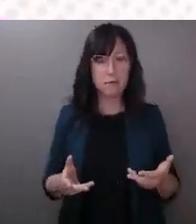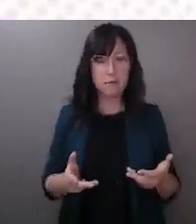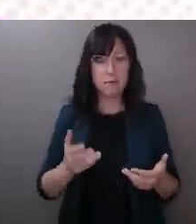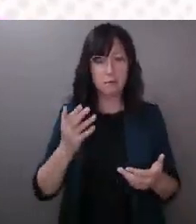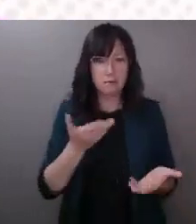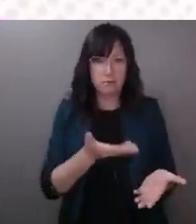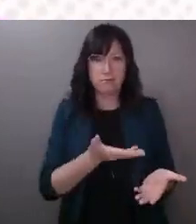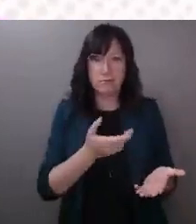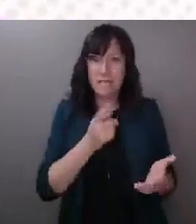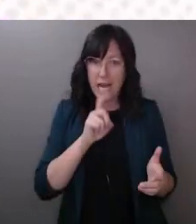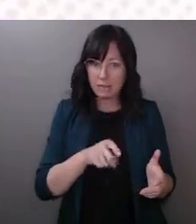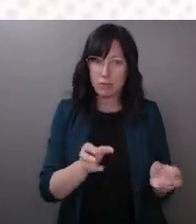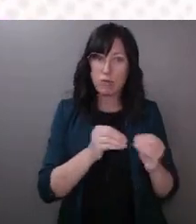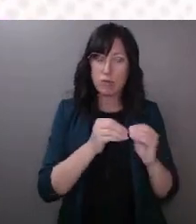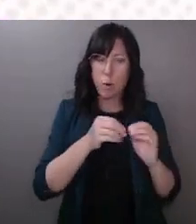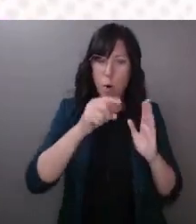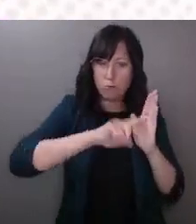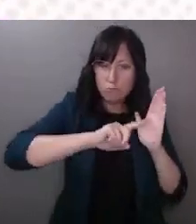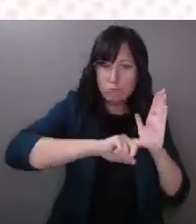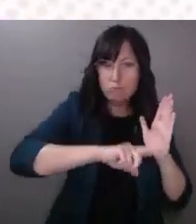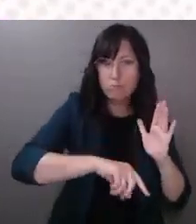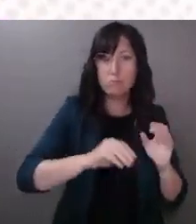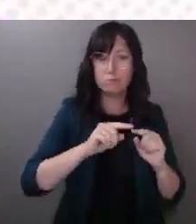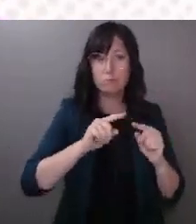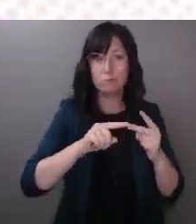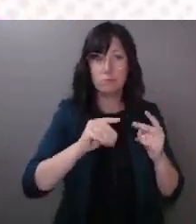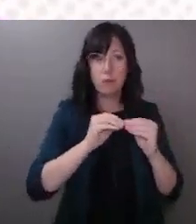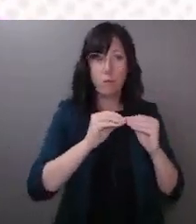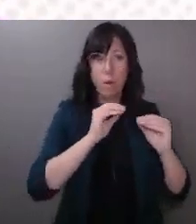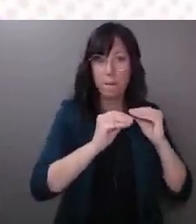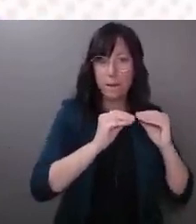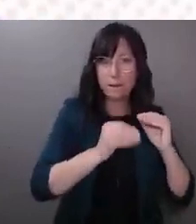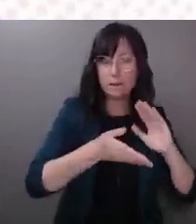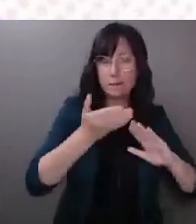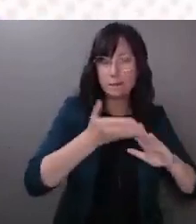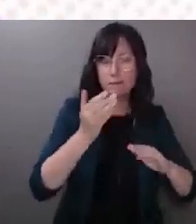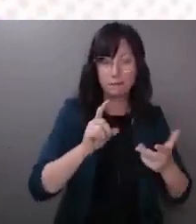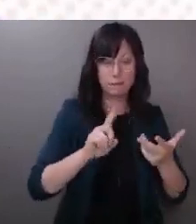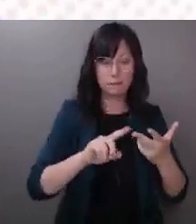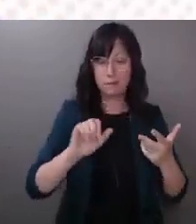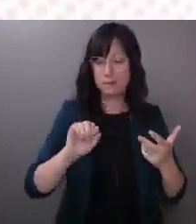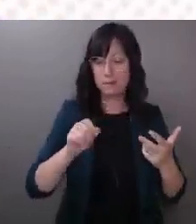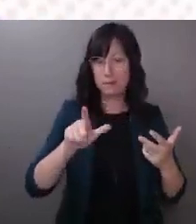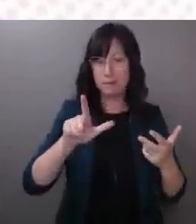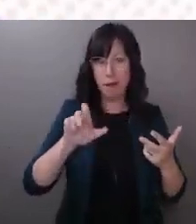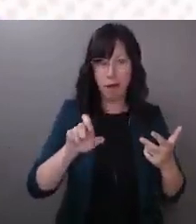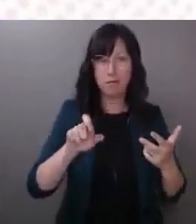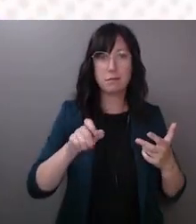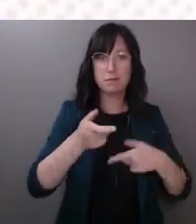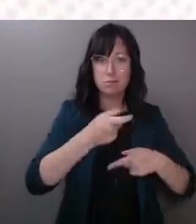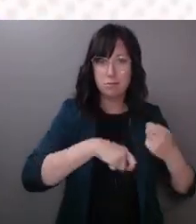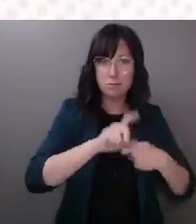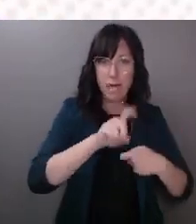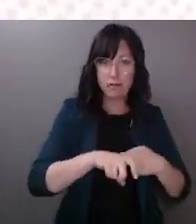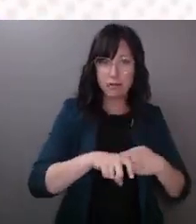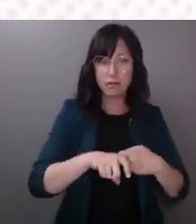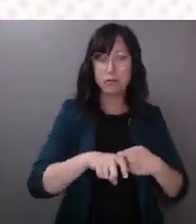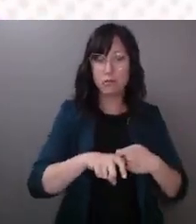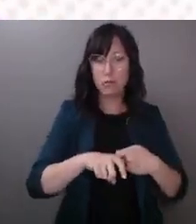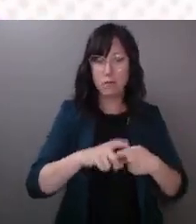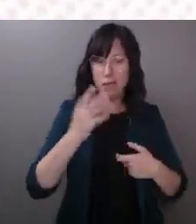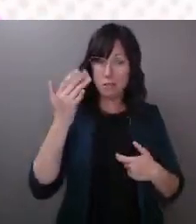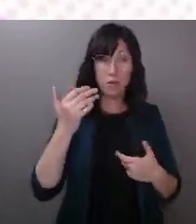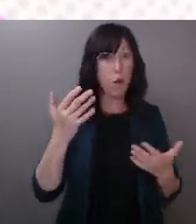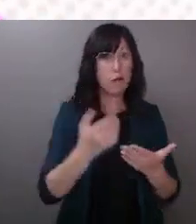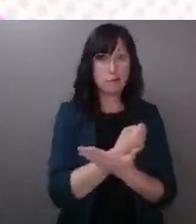those vehicles and we will more often, and we will need to change their axles. So that's why it's a good opportunity, because the